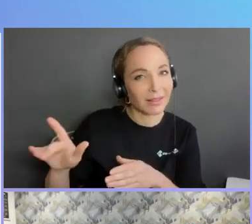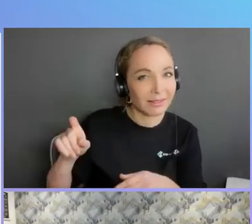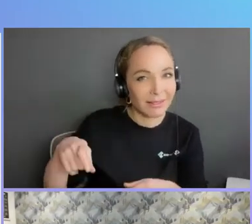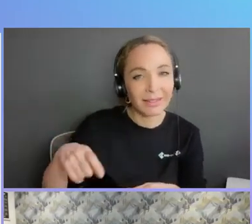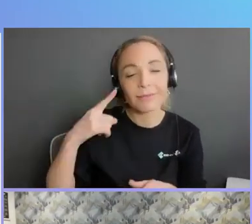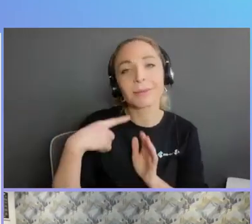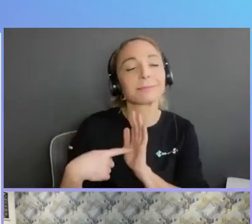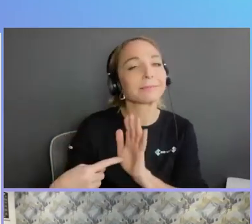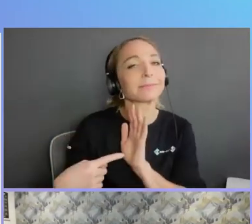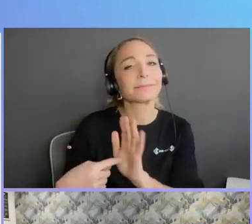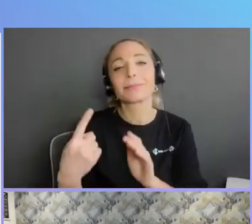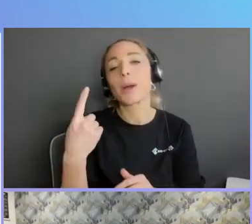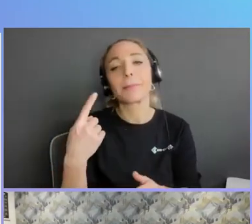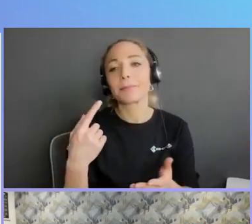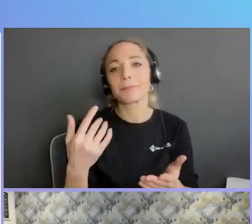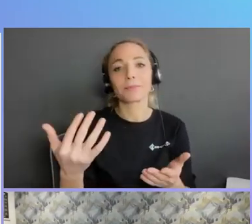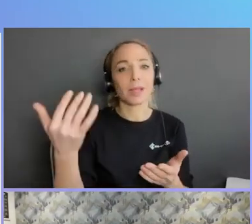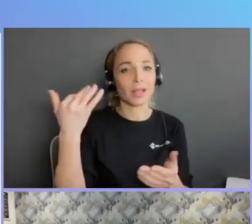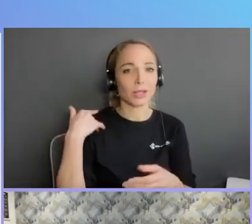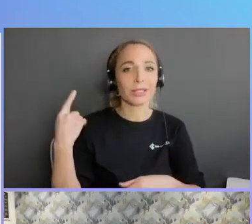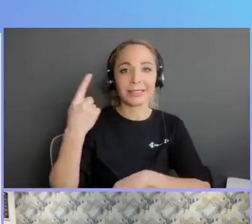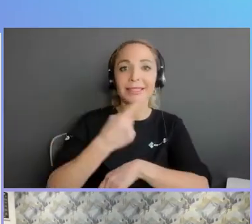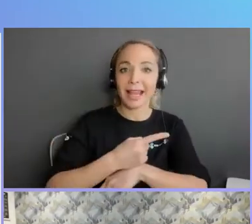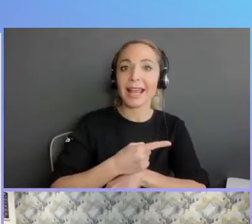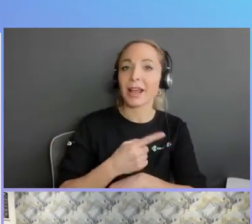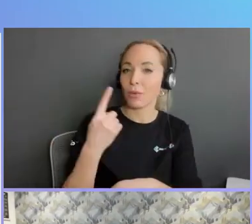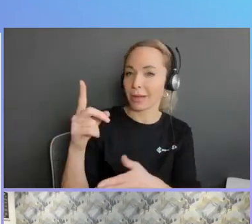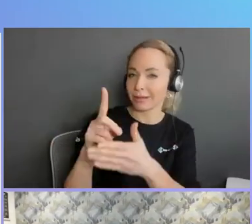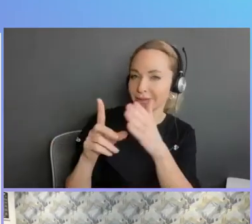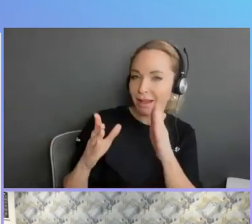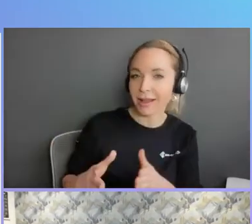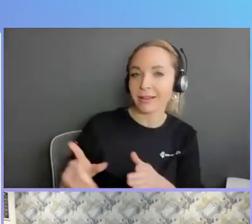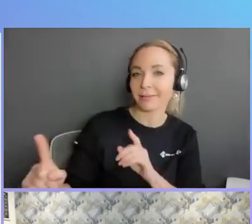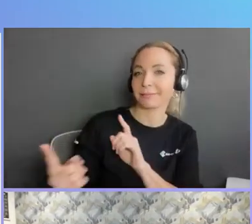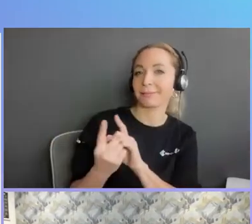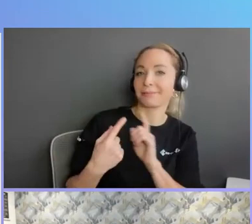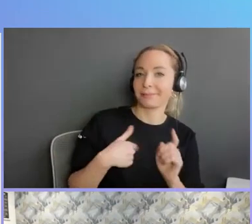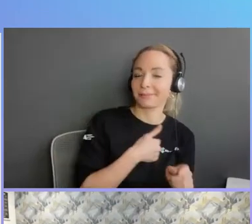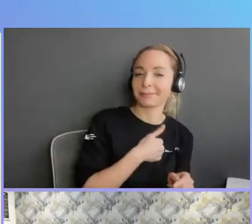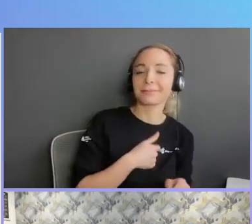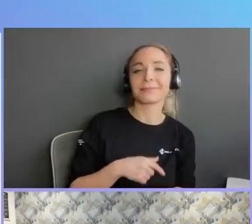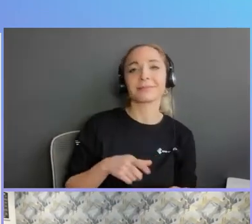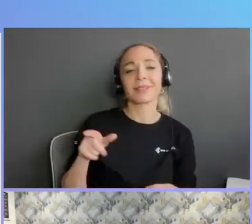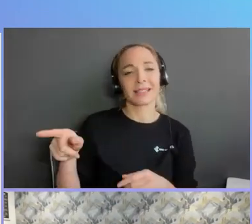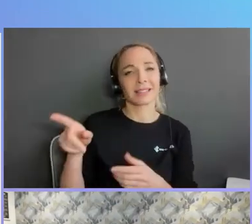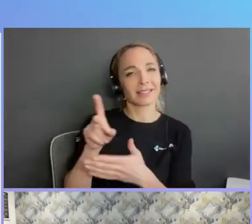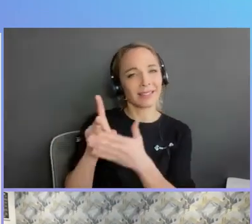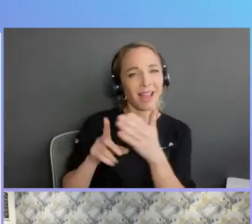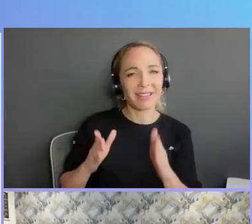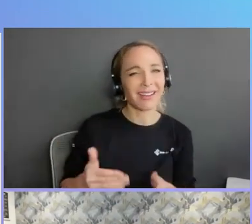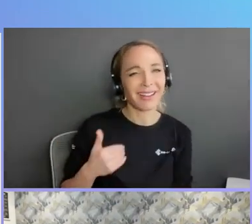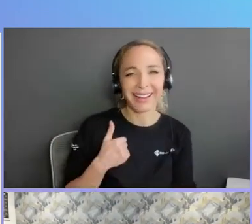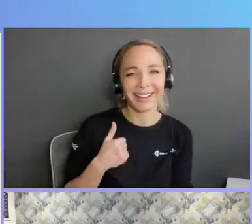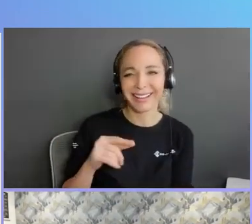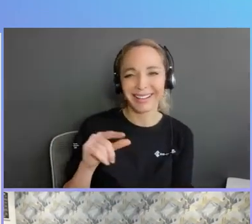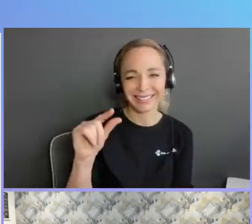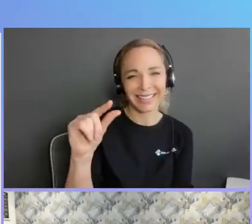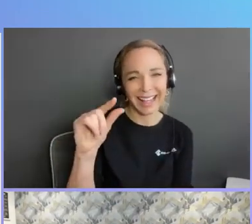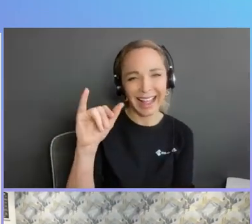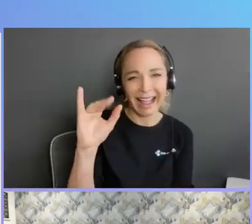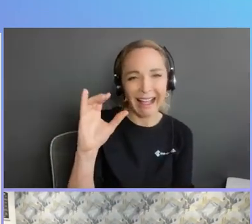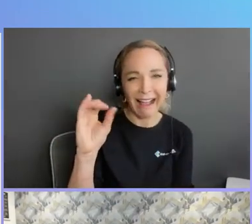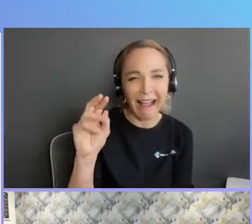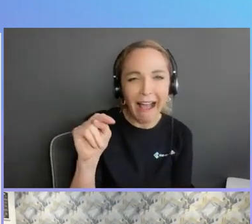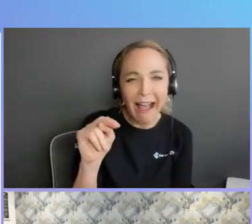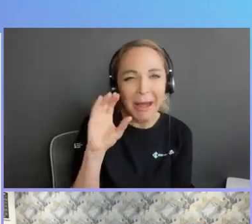we had other day a designer who came to us and they had like very, very tiny icons